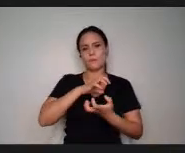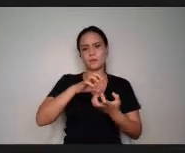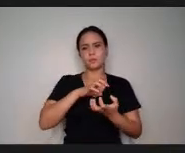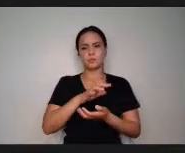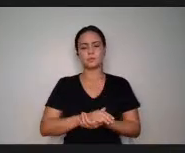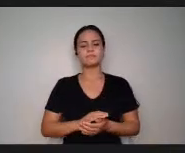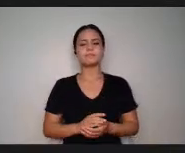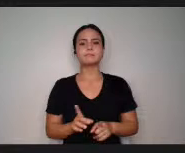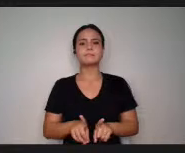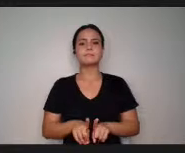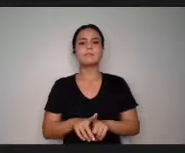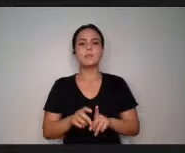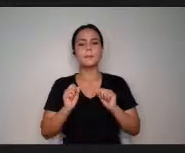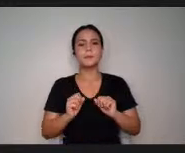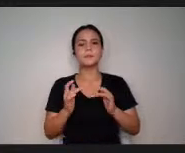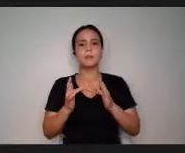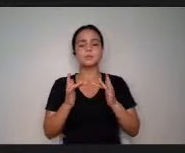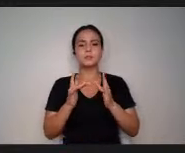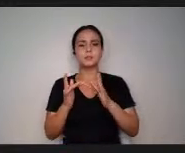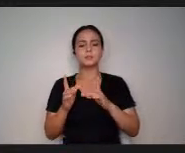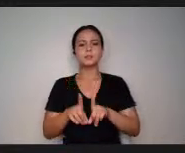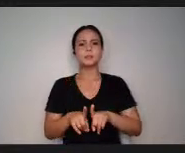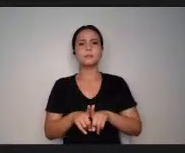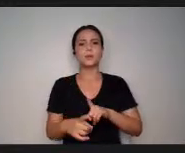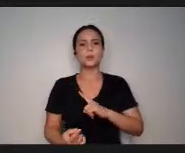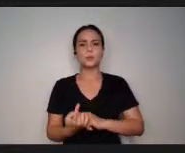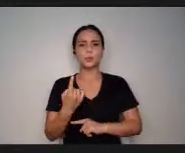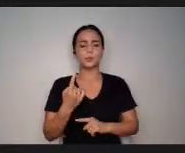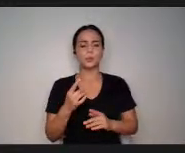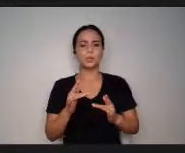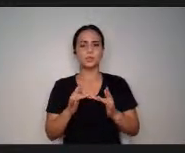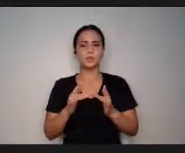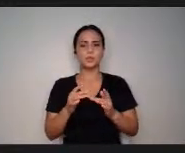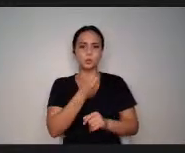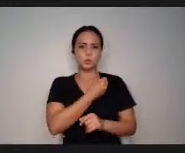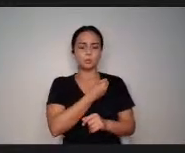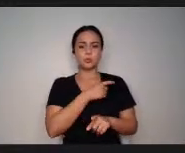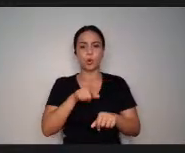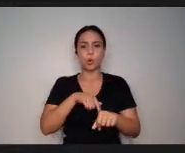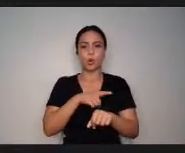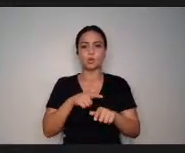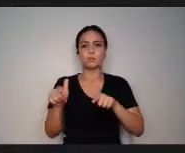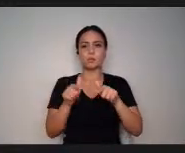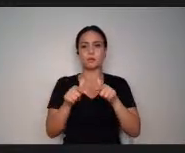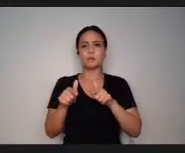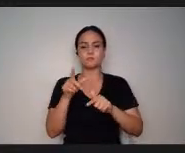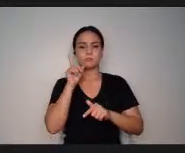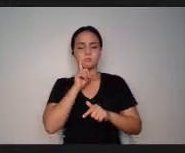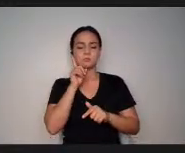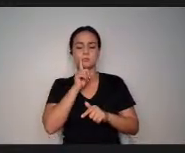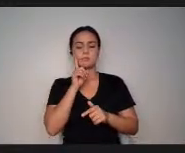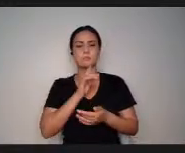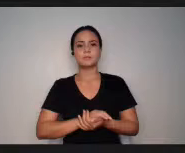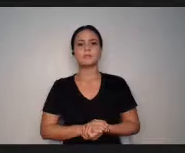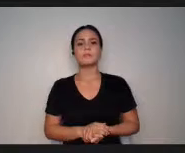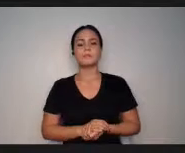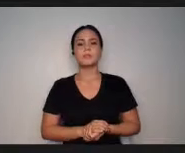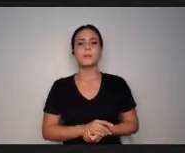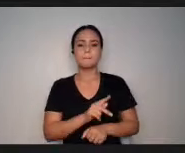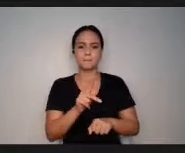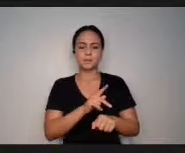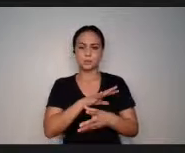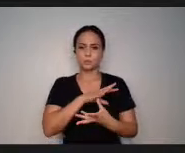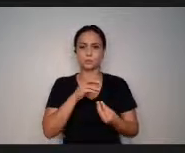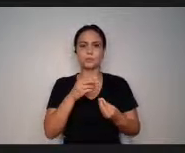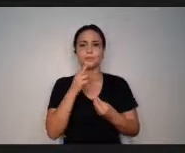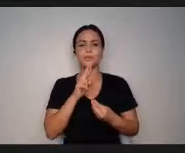annual hours worked in the United States. And in many countries, we've seen work hours increase. A recent report by the World Health Organization